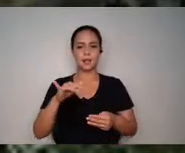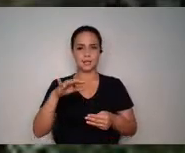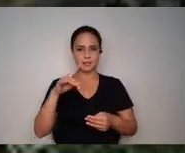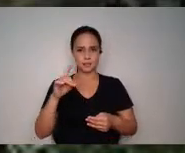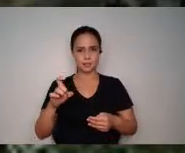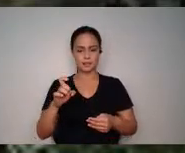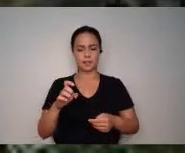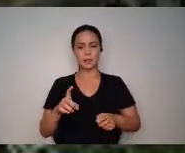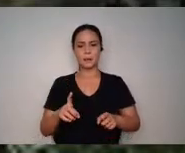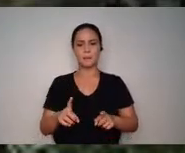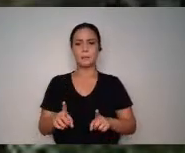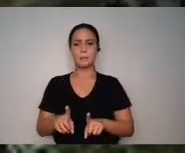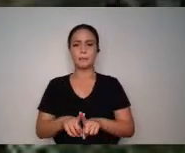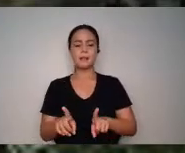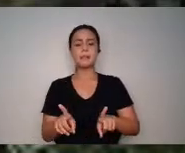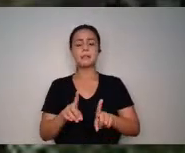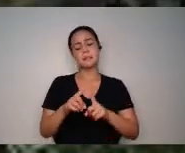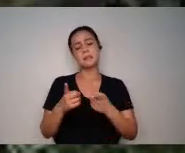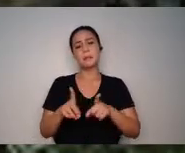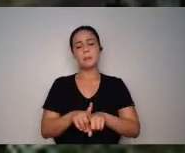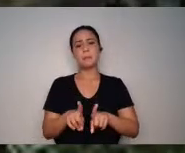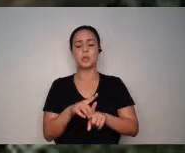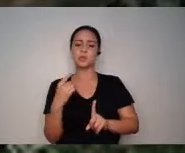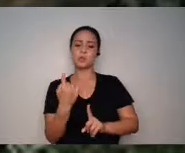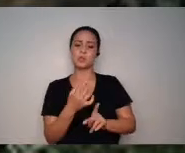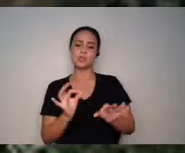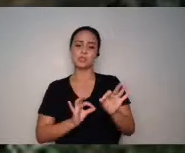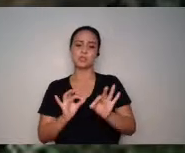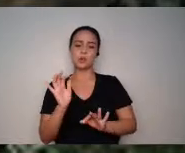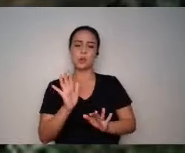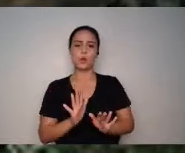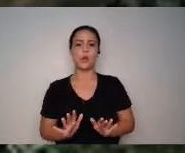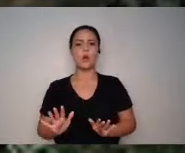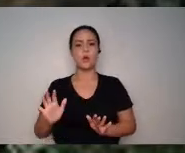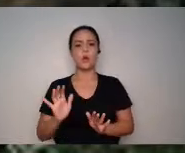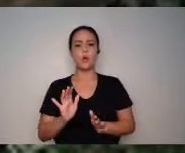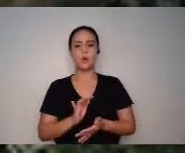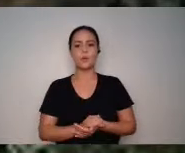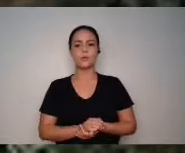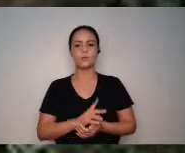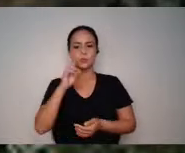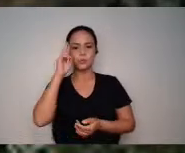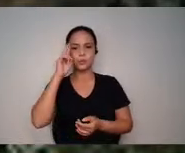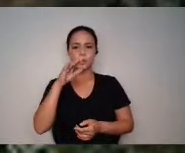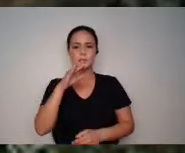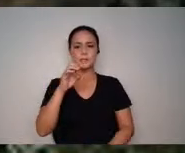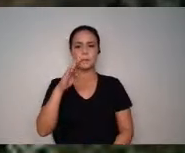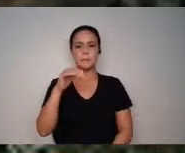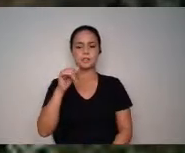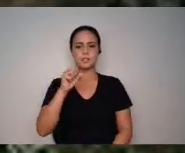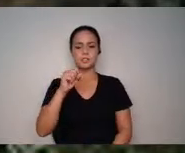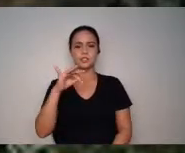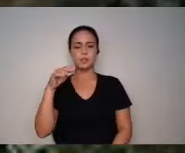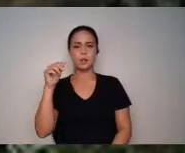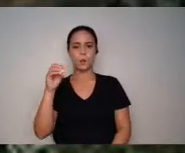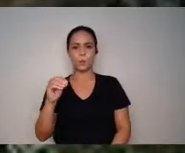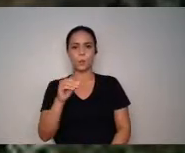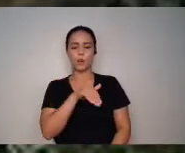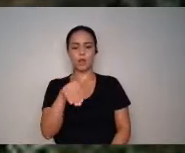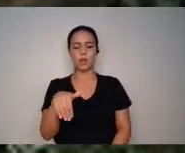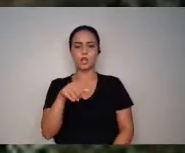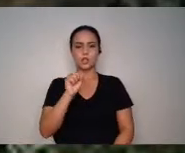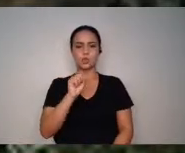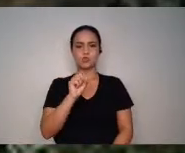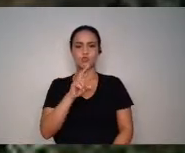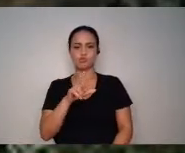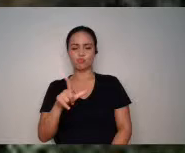Adelaide Arantes, and also our regional manager, Dr. Sebastião, and the